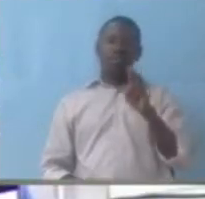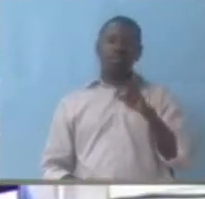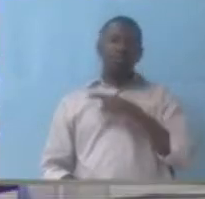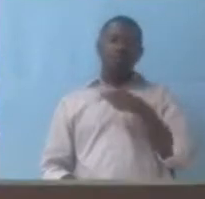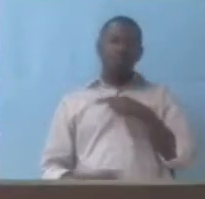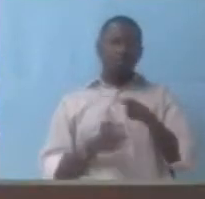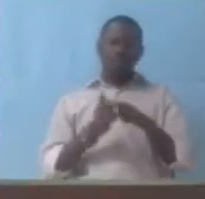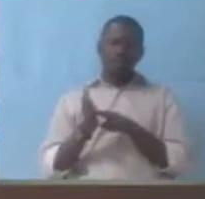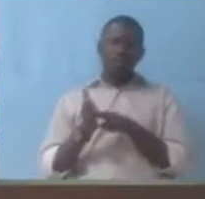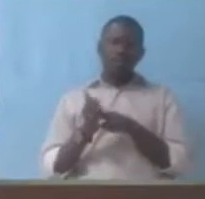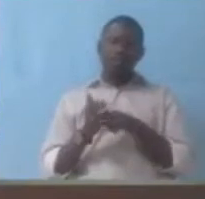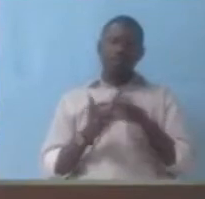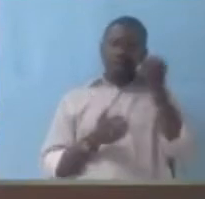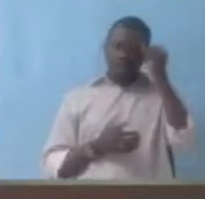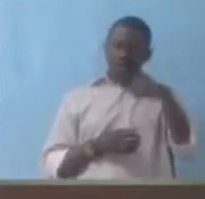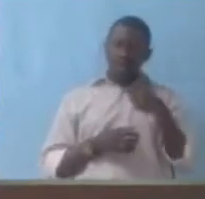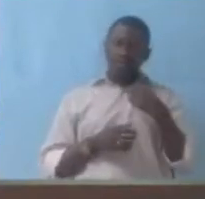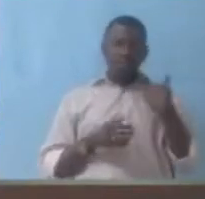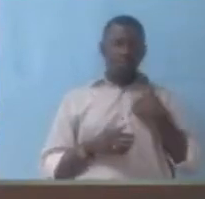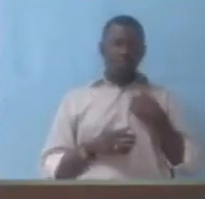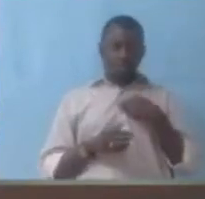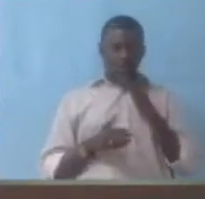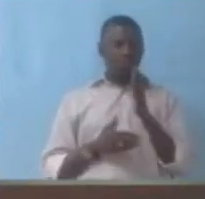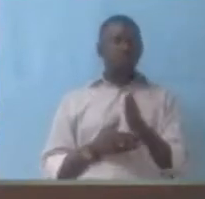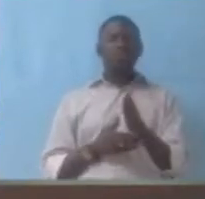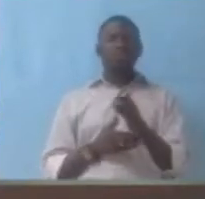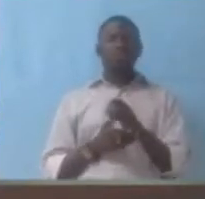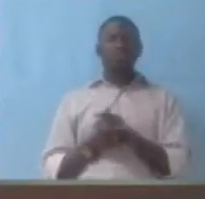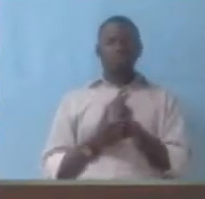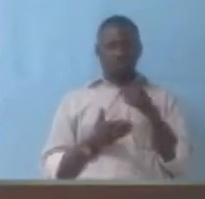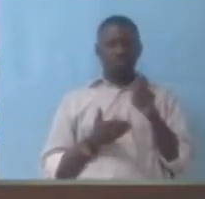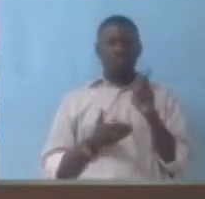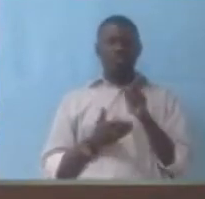not require the consent of the people. That is true.